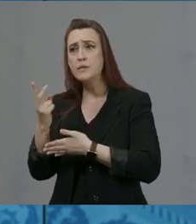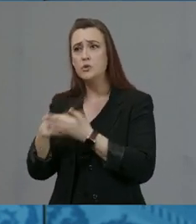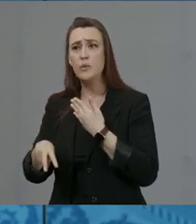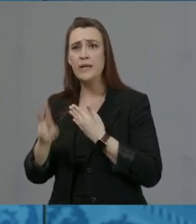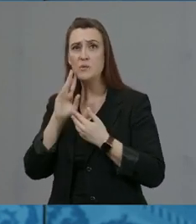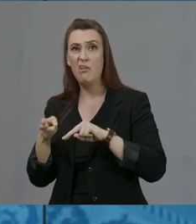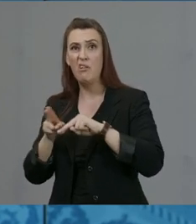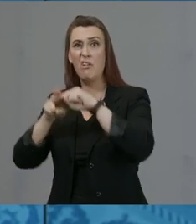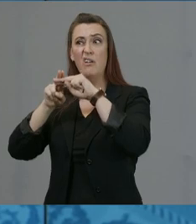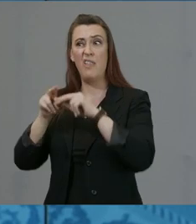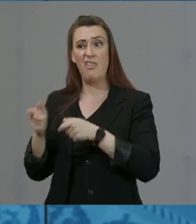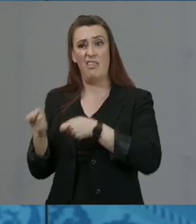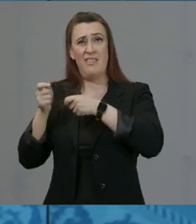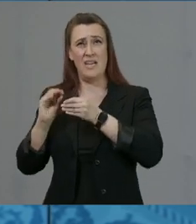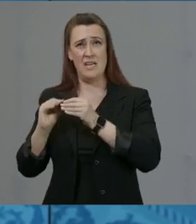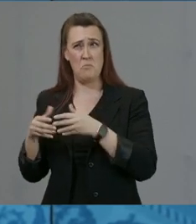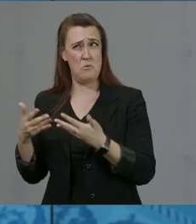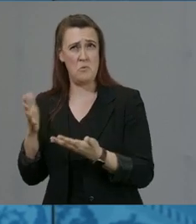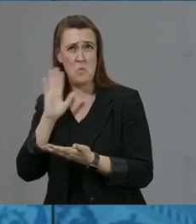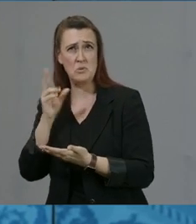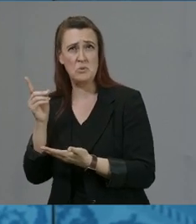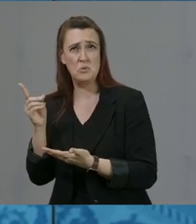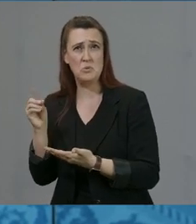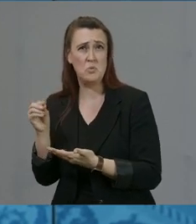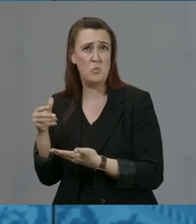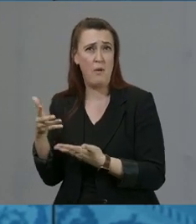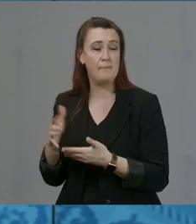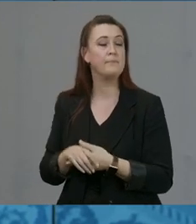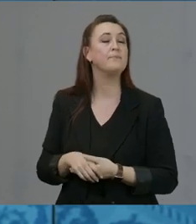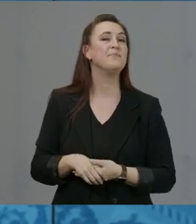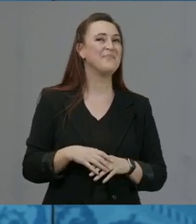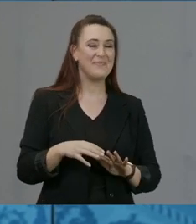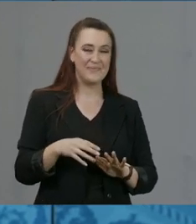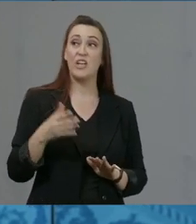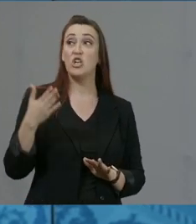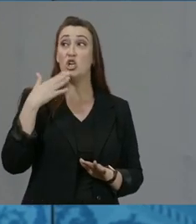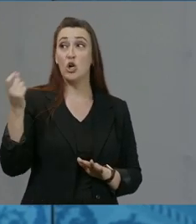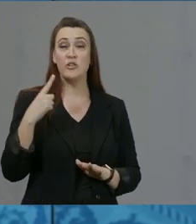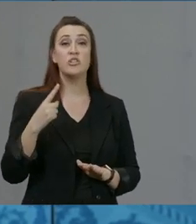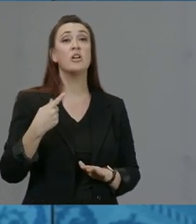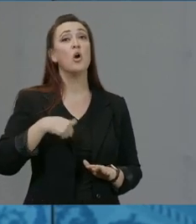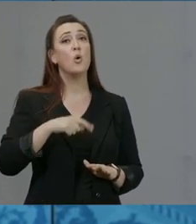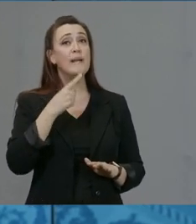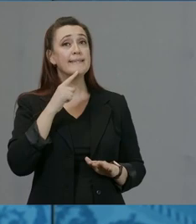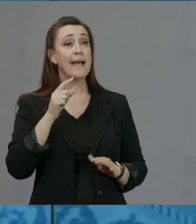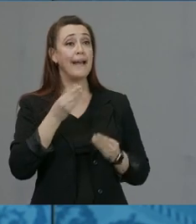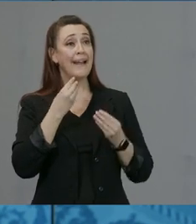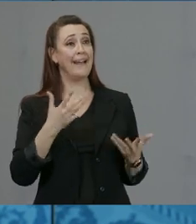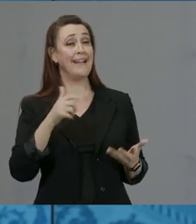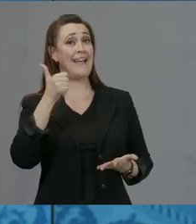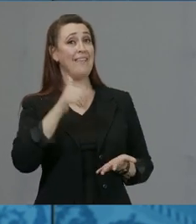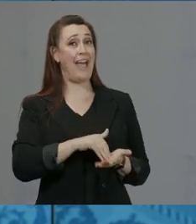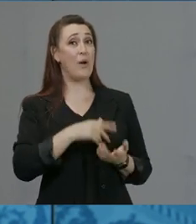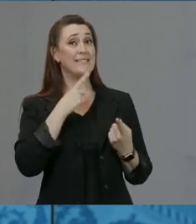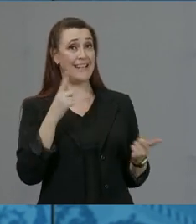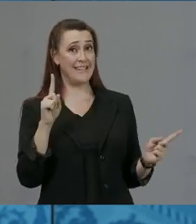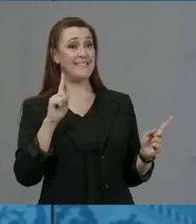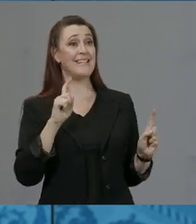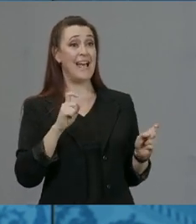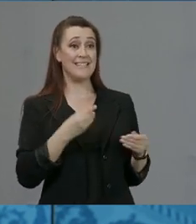question, and I don't know if everyone could hear the question. We said 10,000 tests available on Saturday,